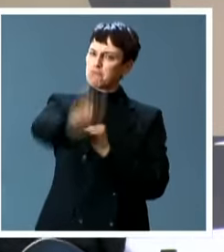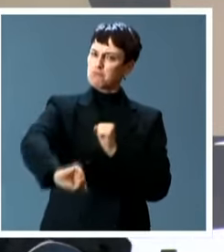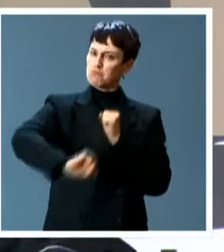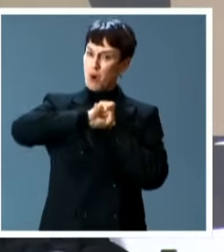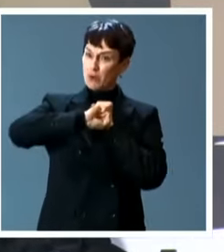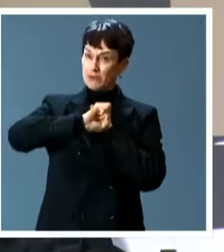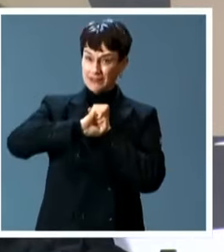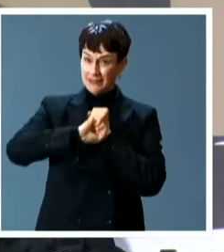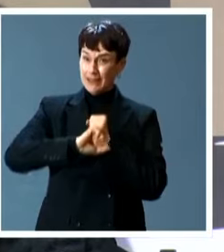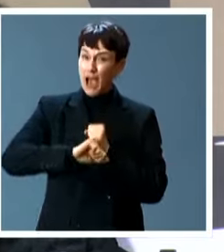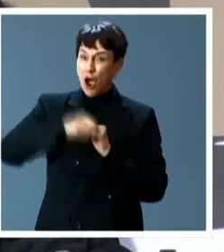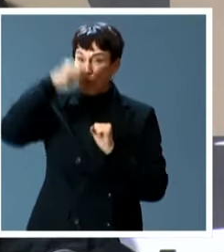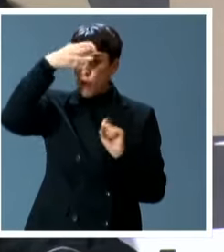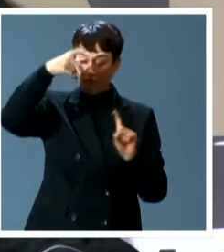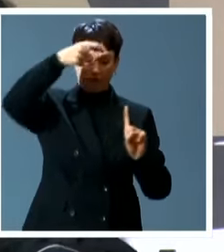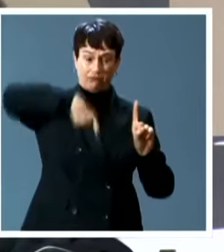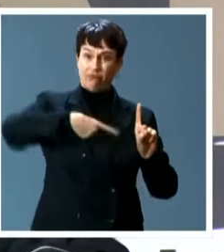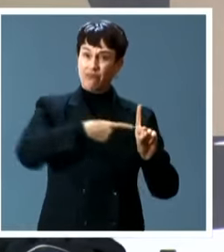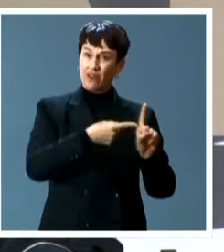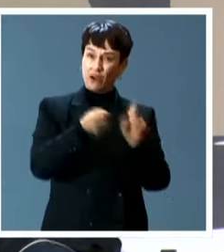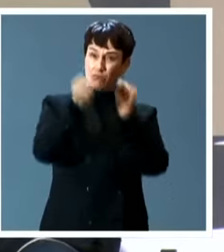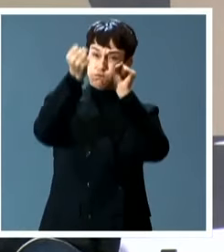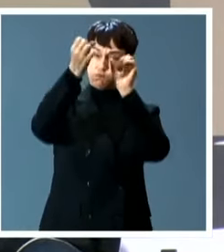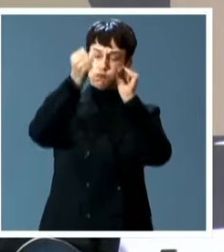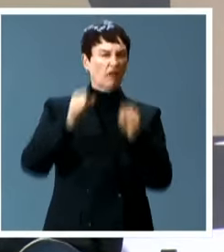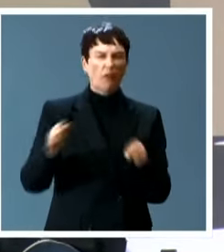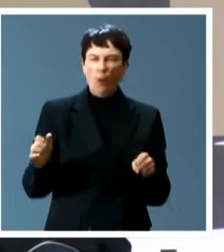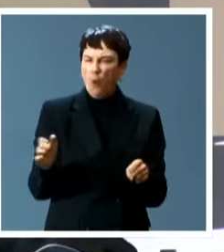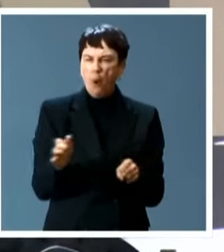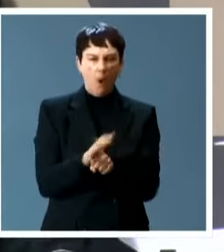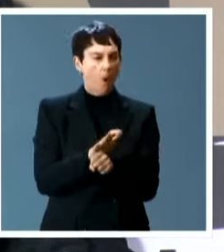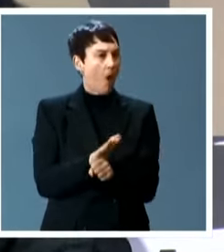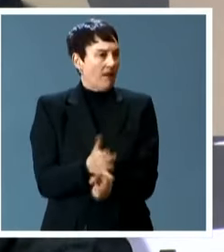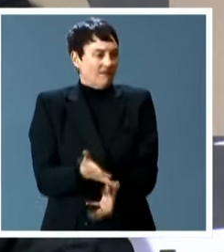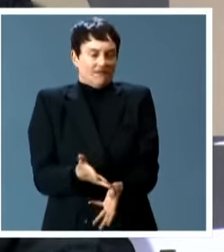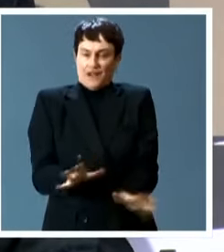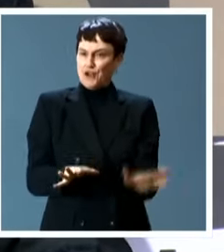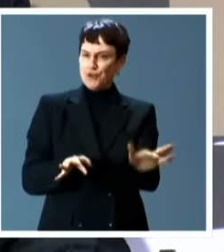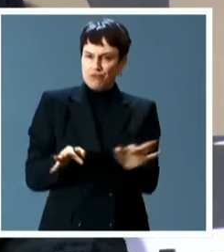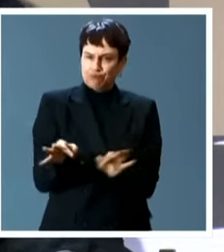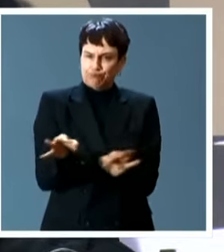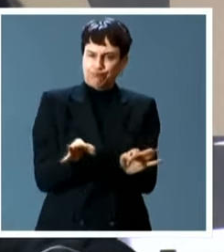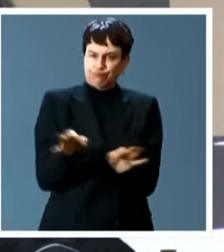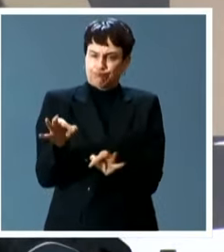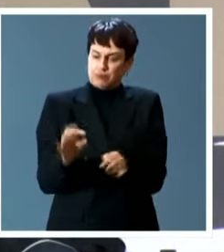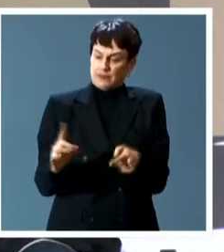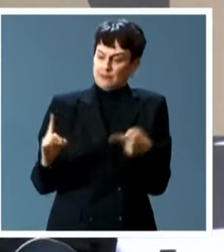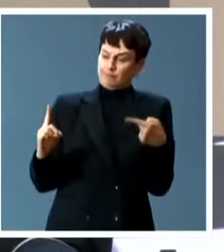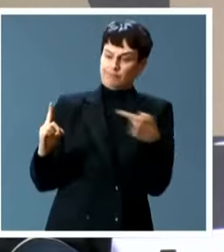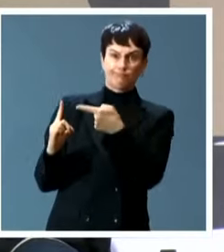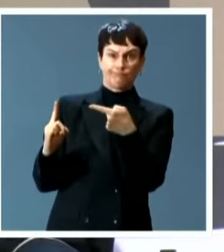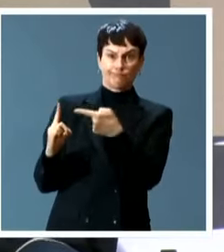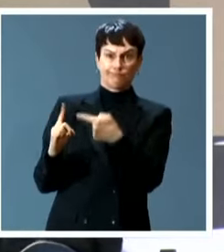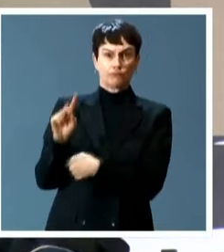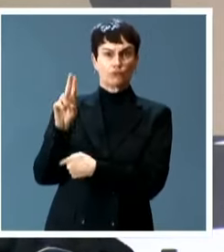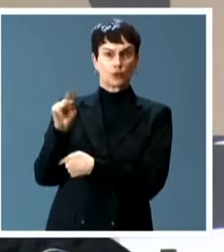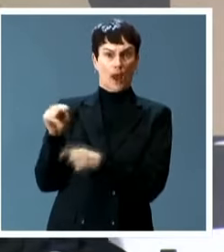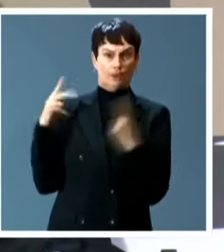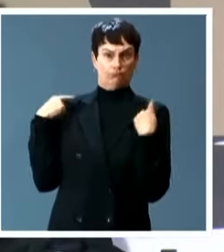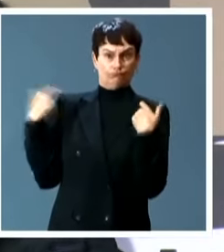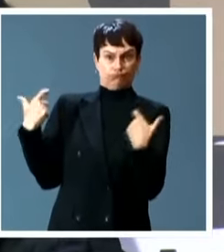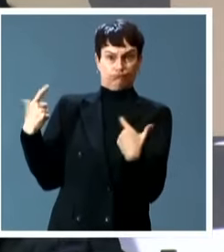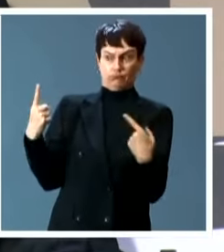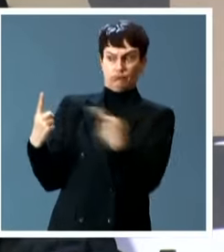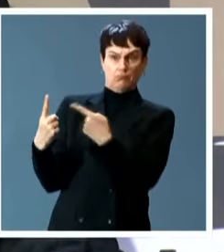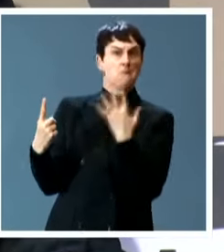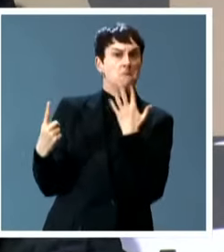Njabulo Ndebele has provoked our thinking, set the stage for our annual lecture deliberations, and introduced our annual